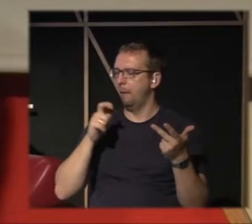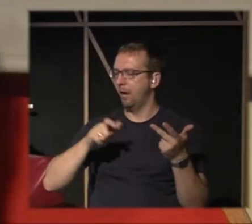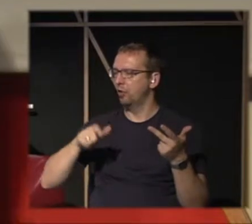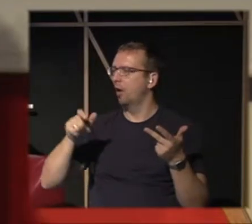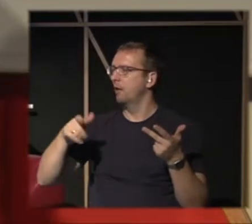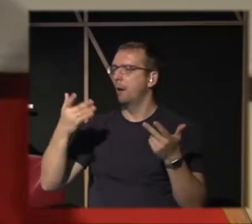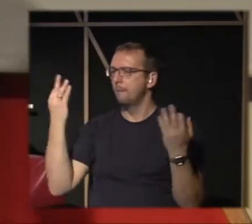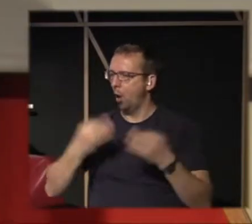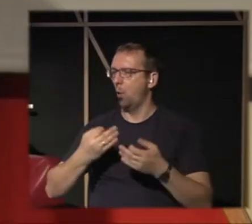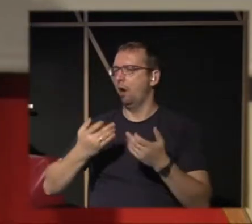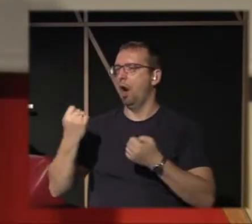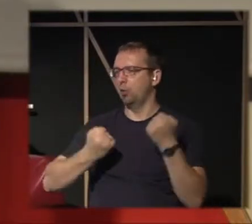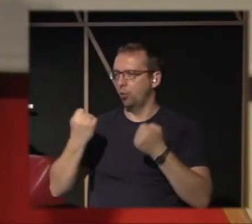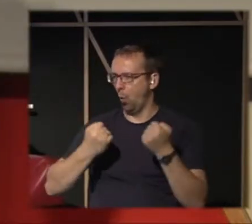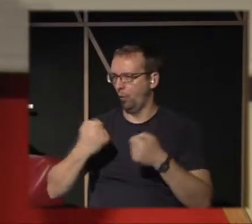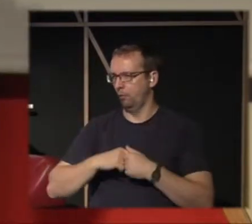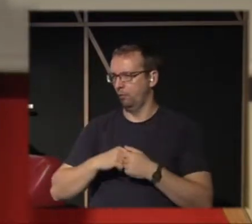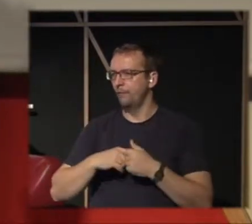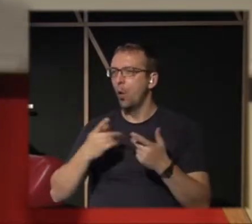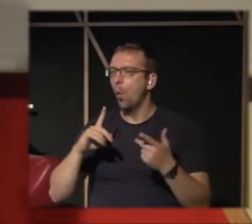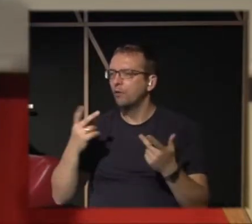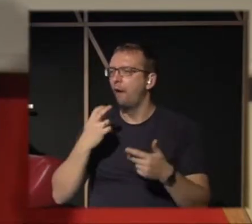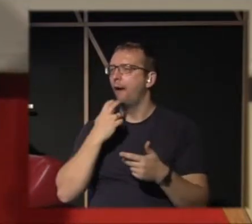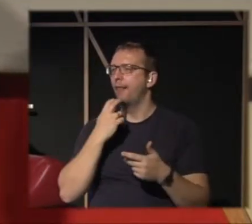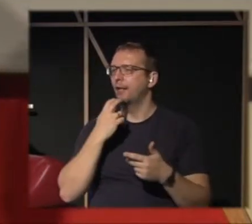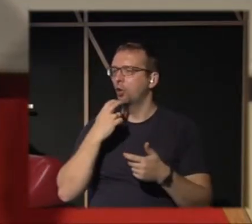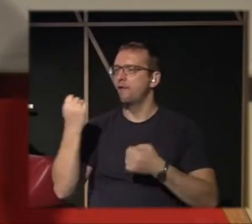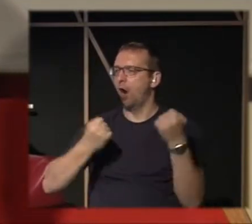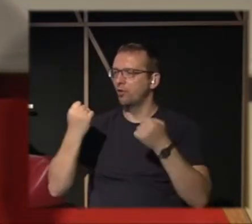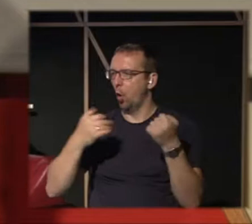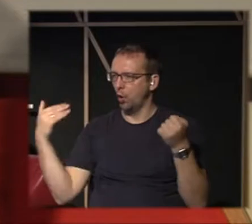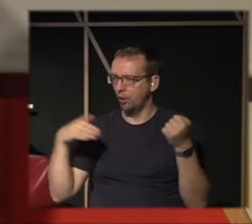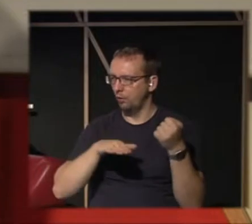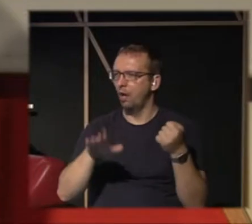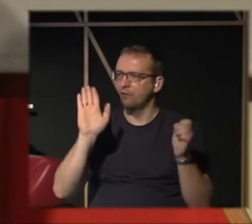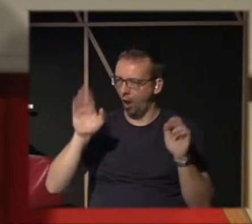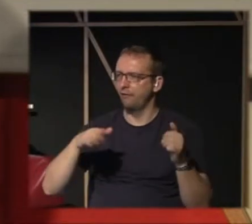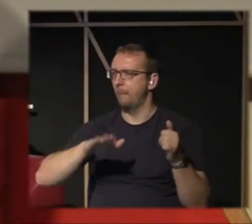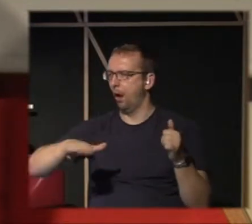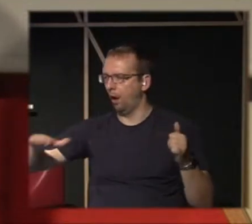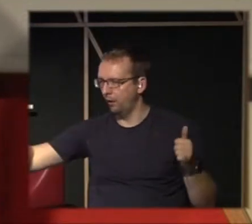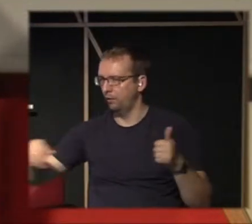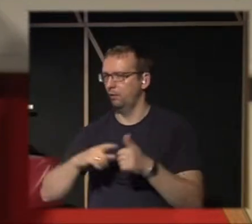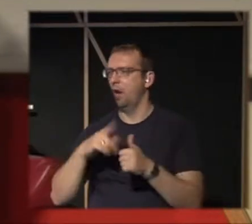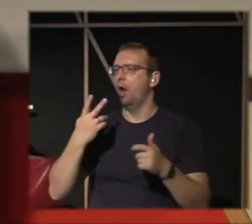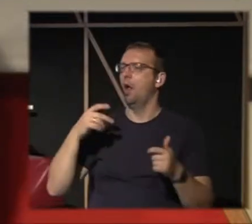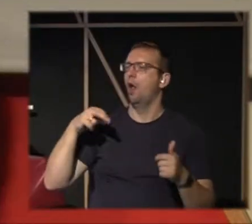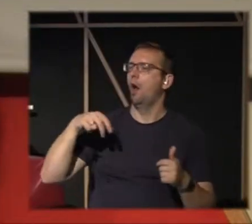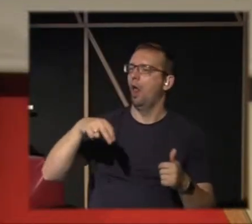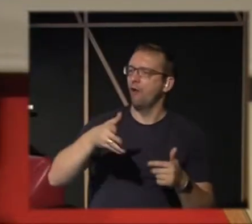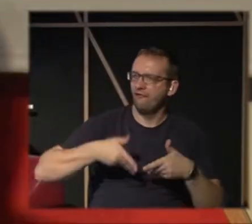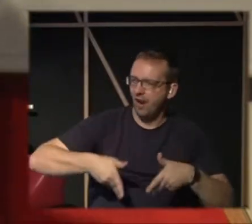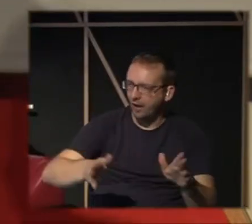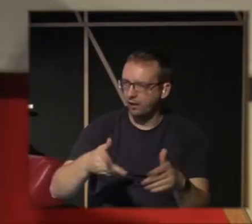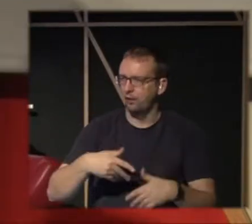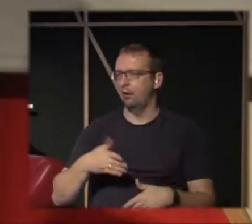Then other aspects which come into play are issues that we're looking at: sustainable